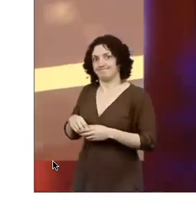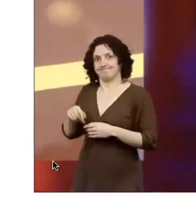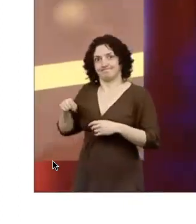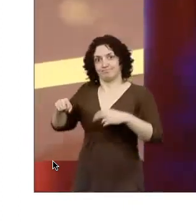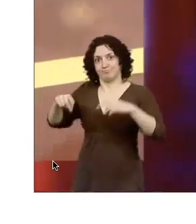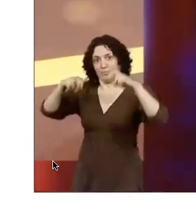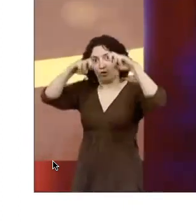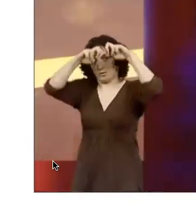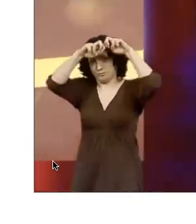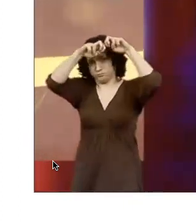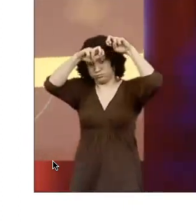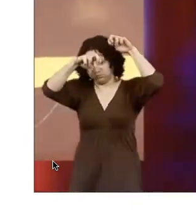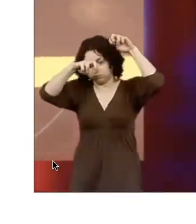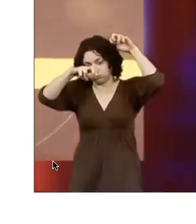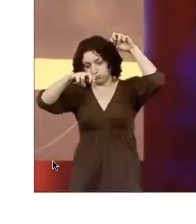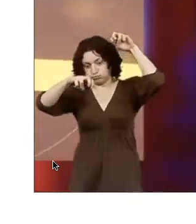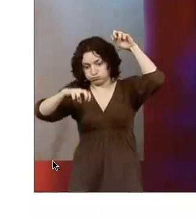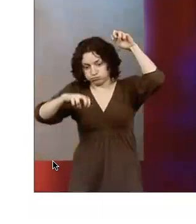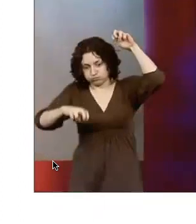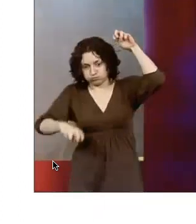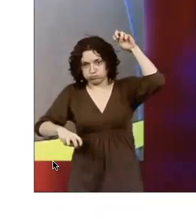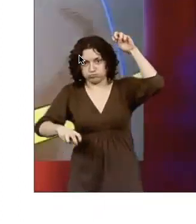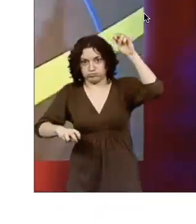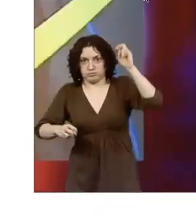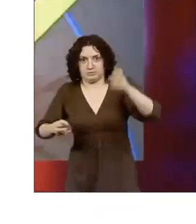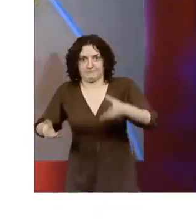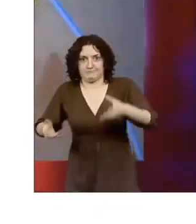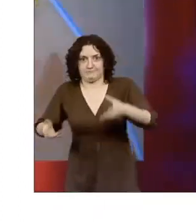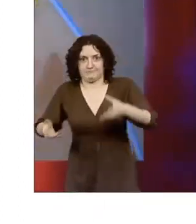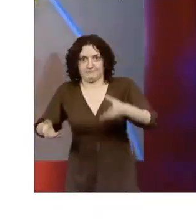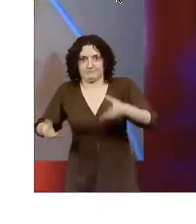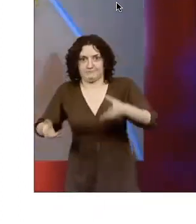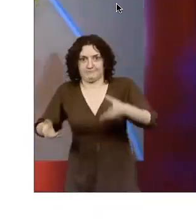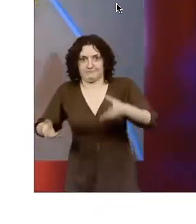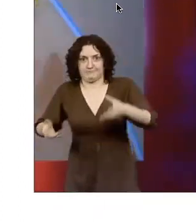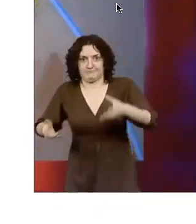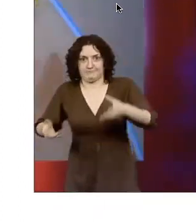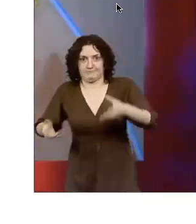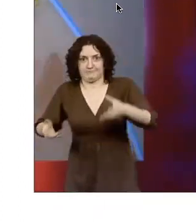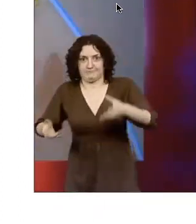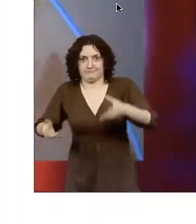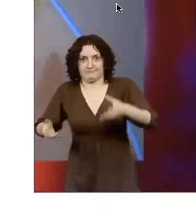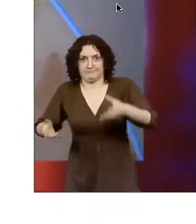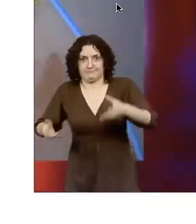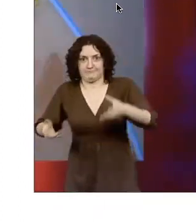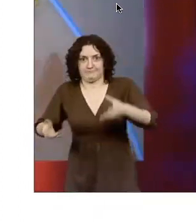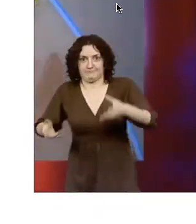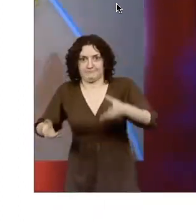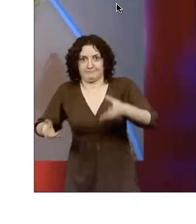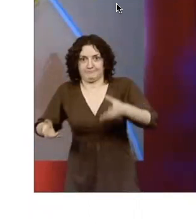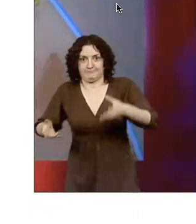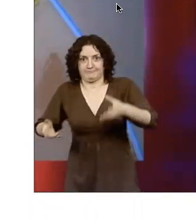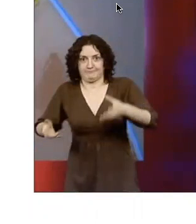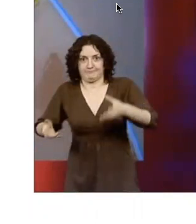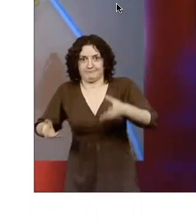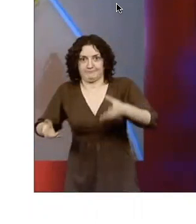samples because the initial model would predict characters which is corresponding to the word Simon in the subtitle,